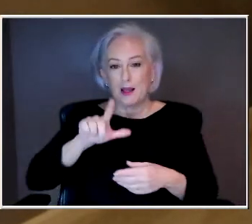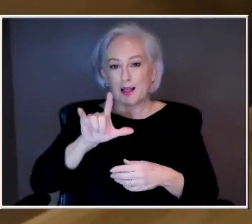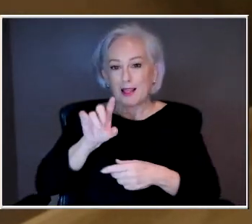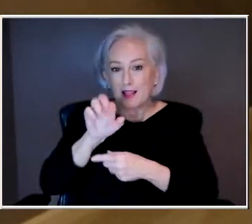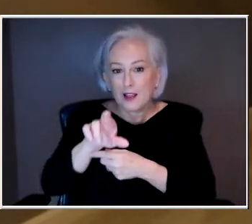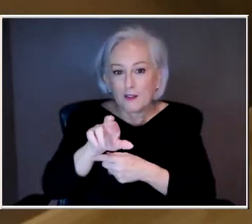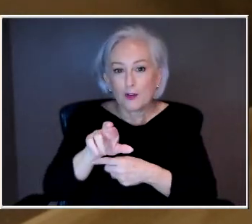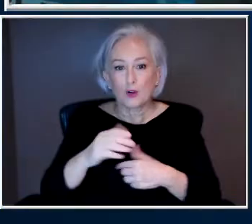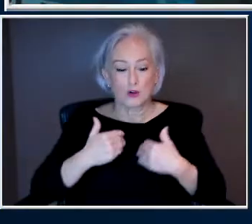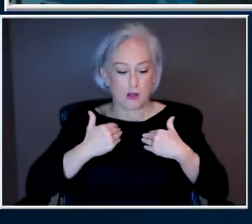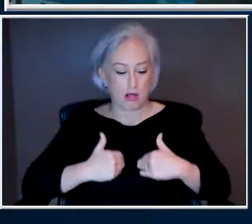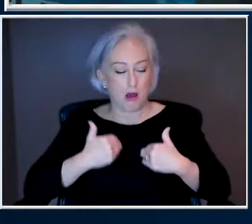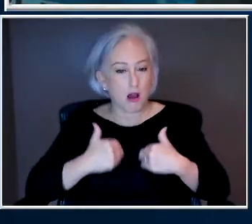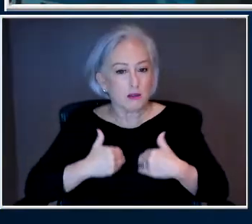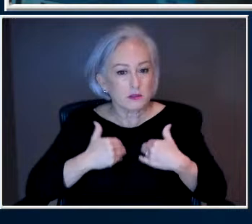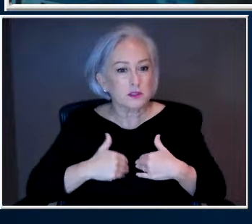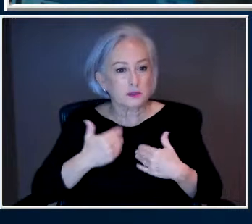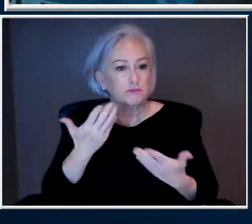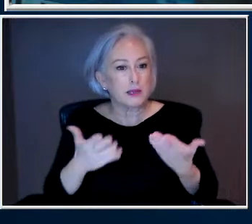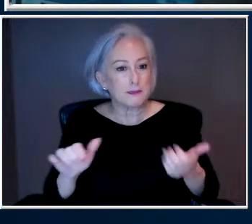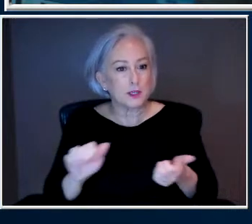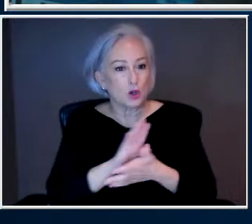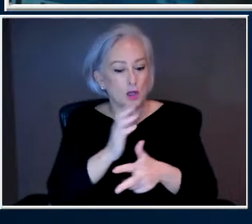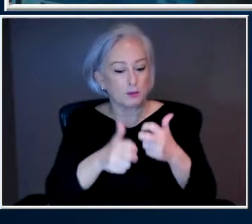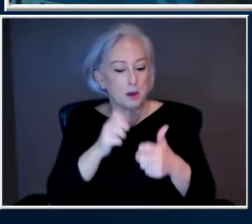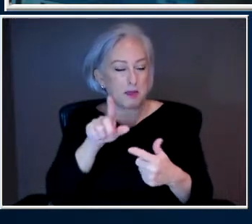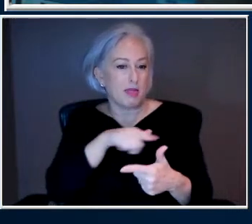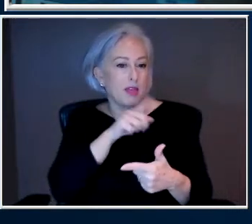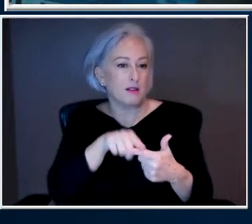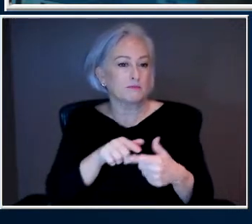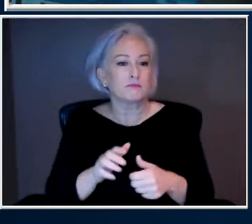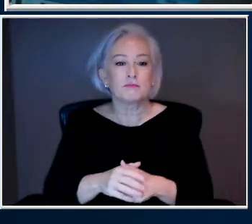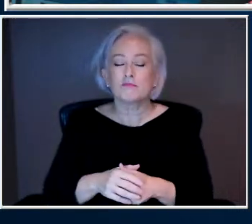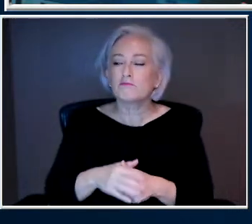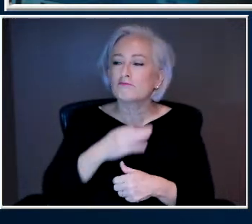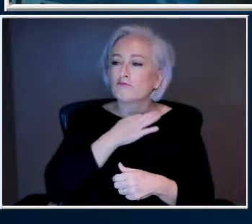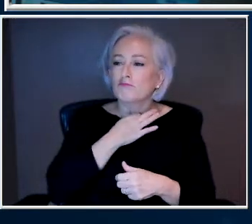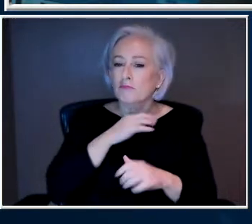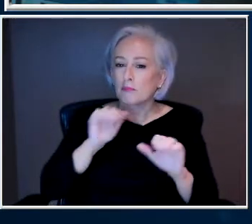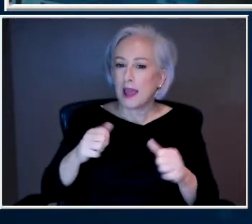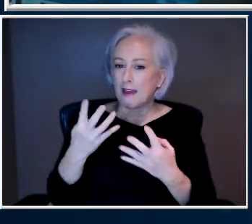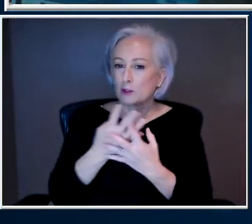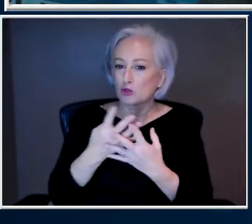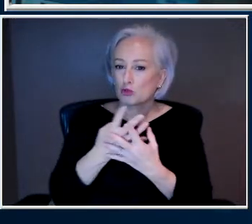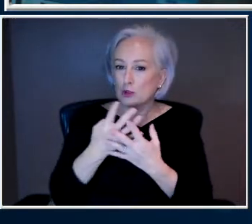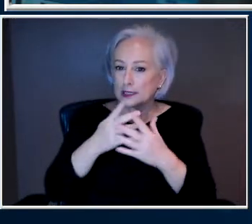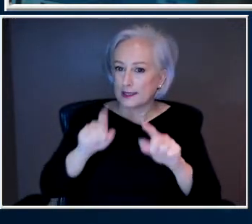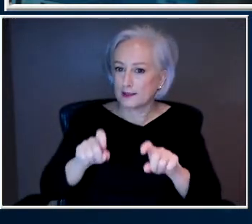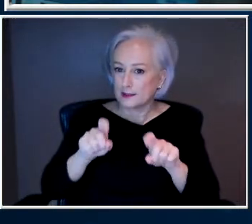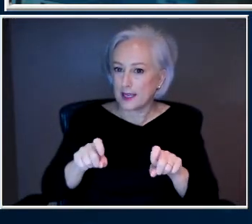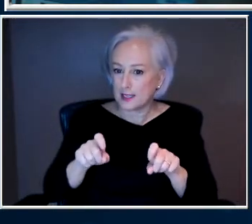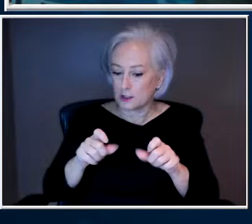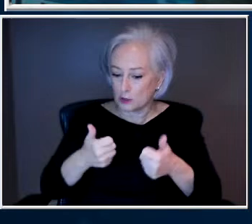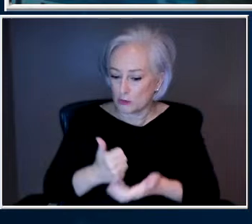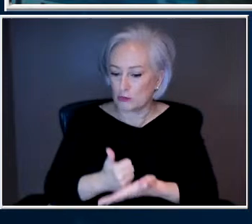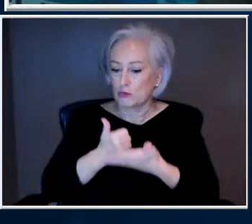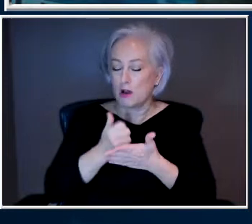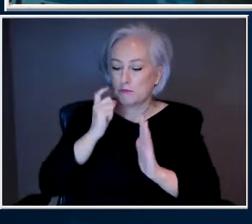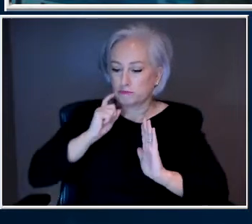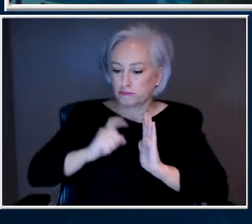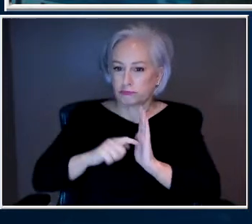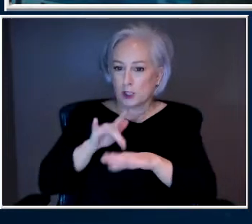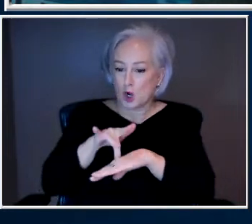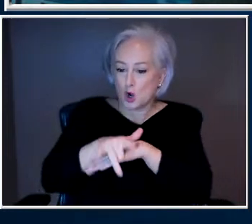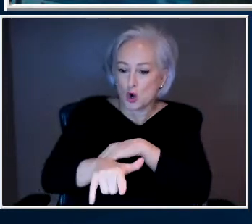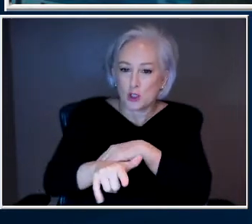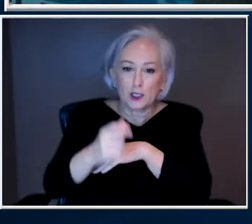problems. So Dr. Kasi, is there a screening that we can ask for to try to detect this early or see if you're at risk for